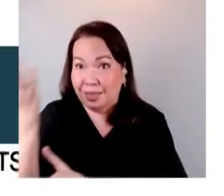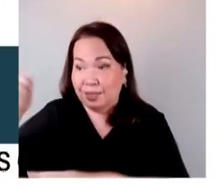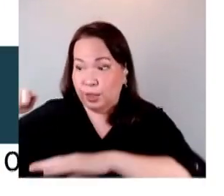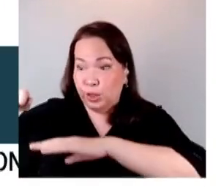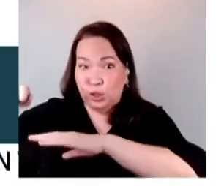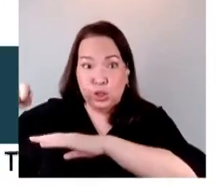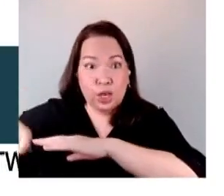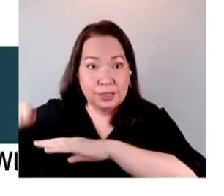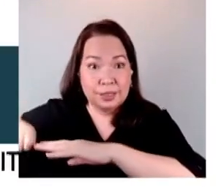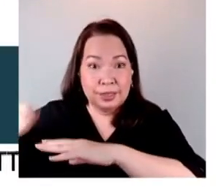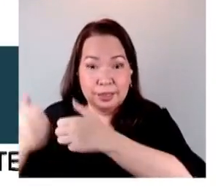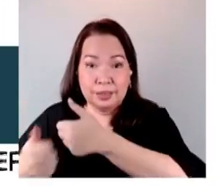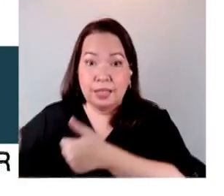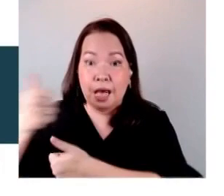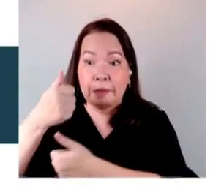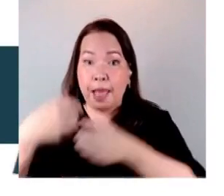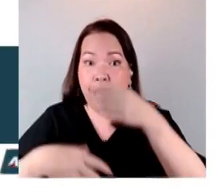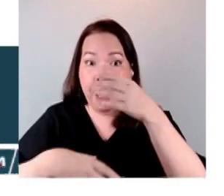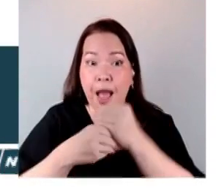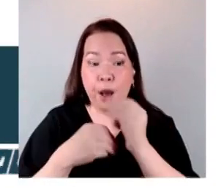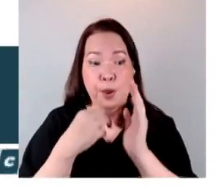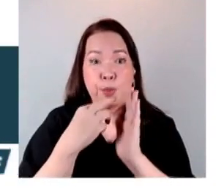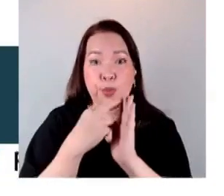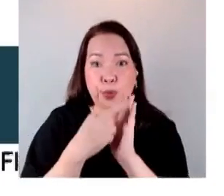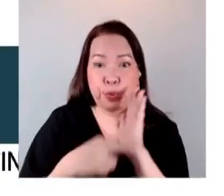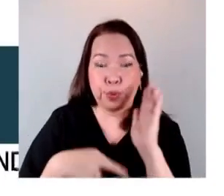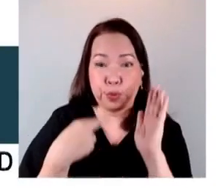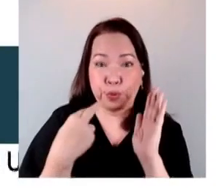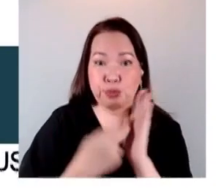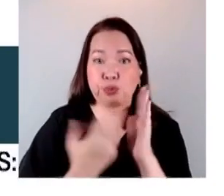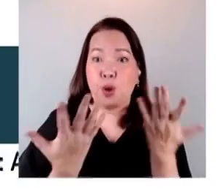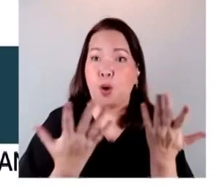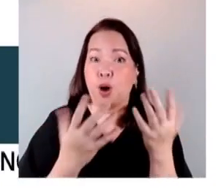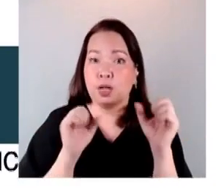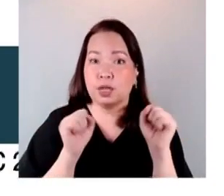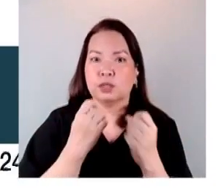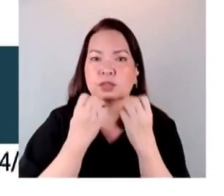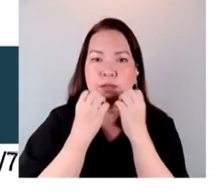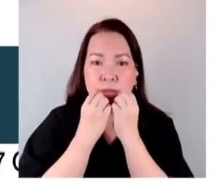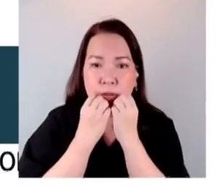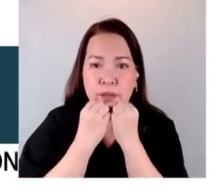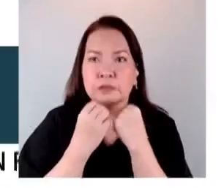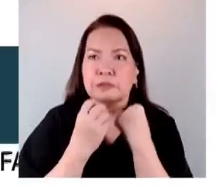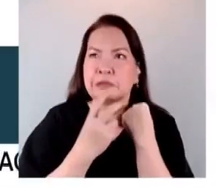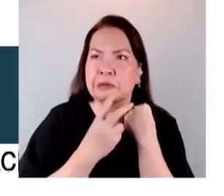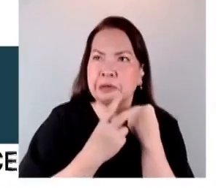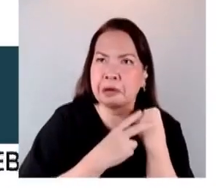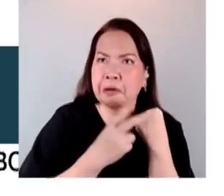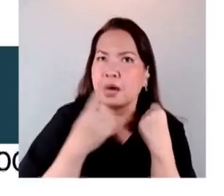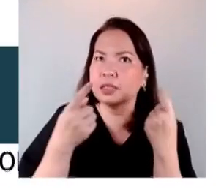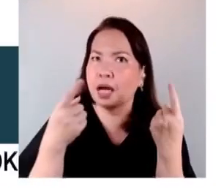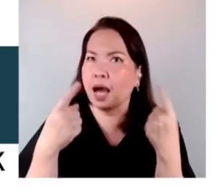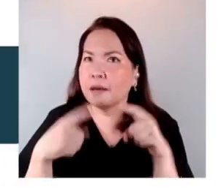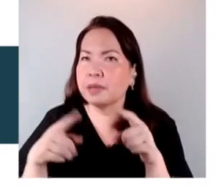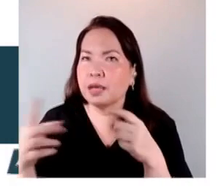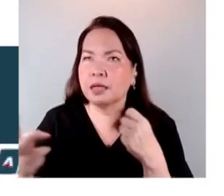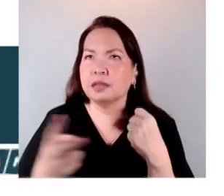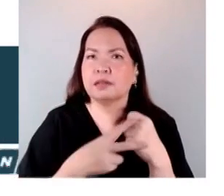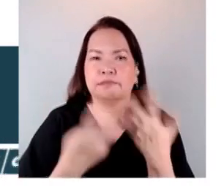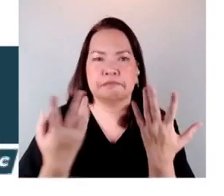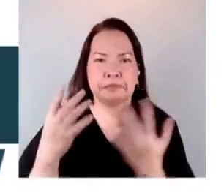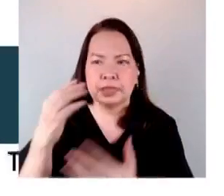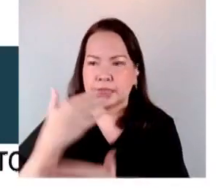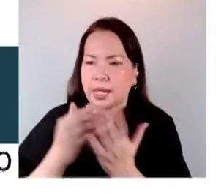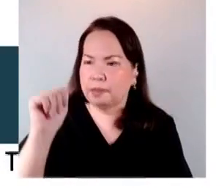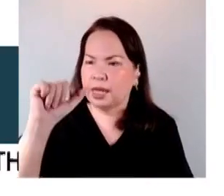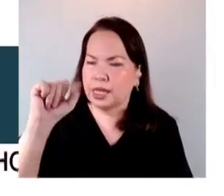and he will use the PCGG's institutional capacity to preserve forfeited assets, apply this